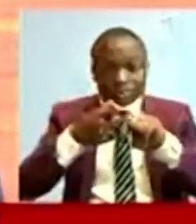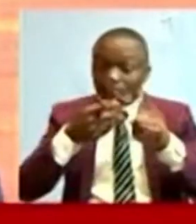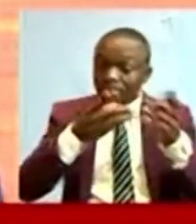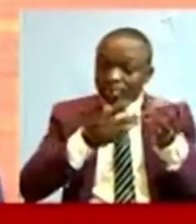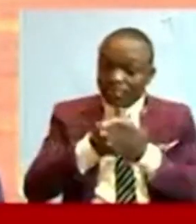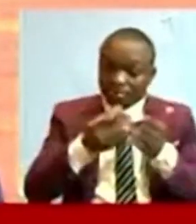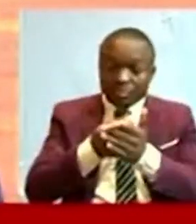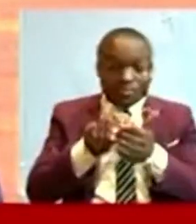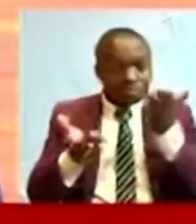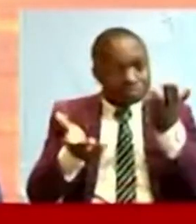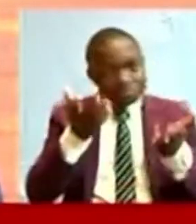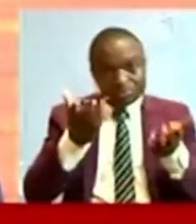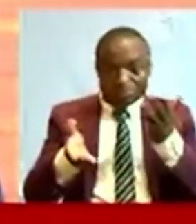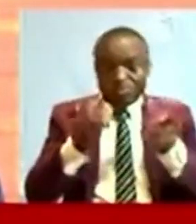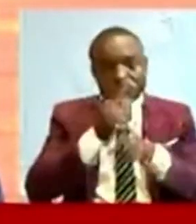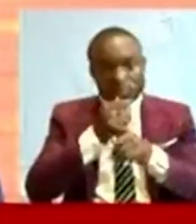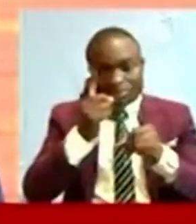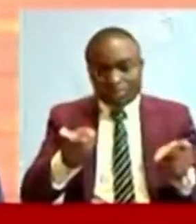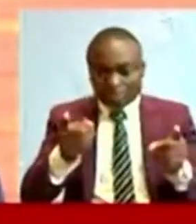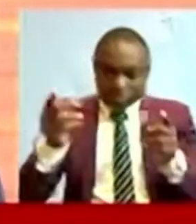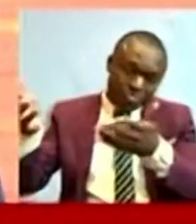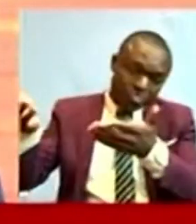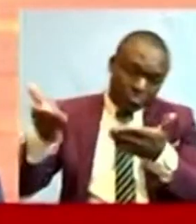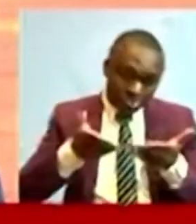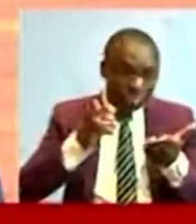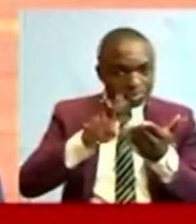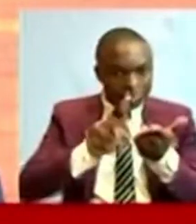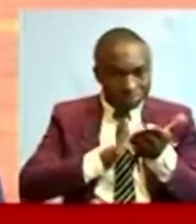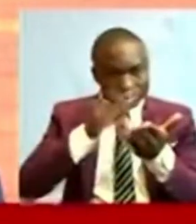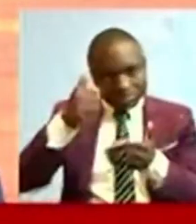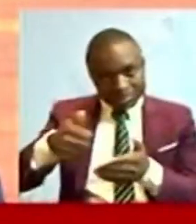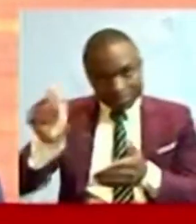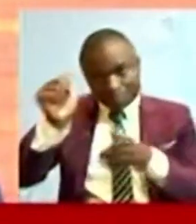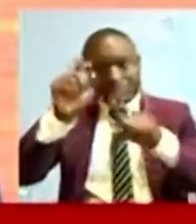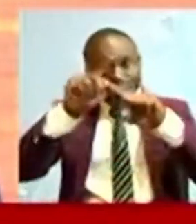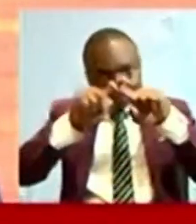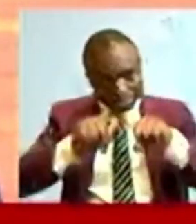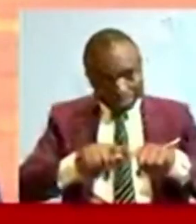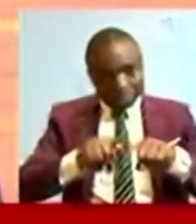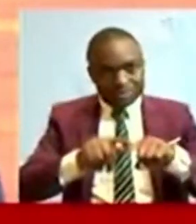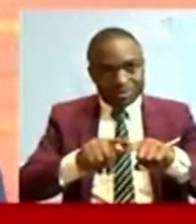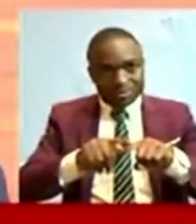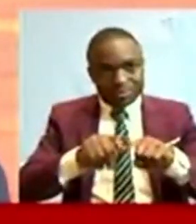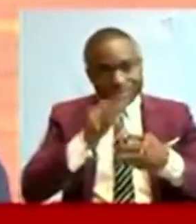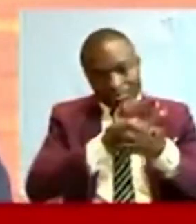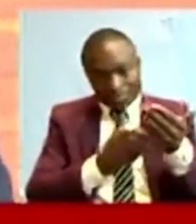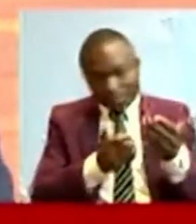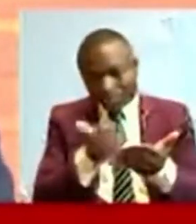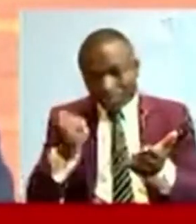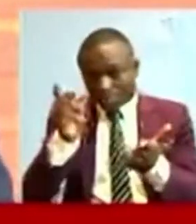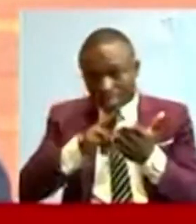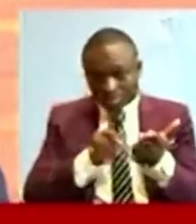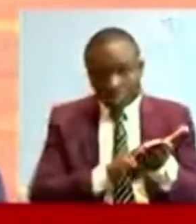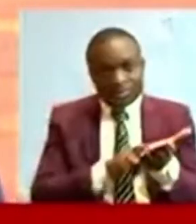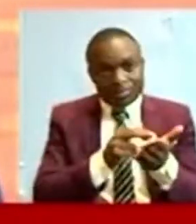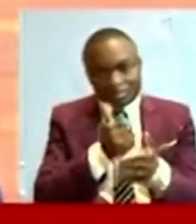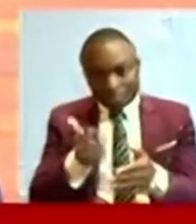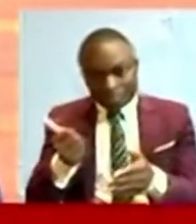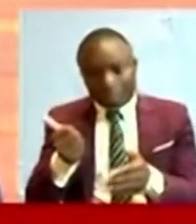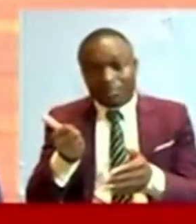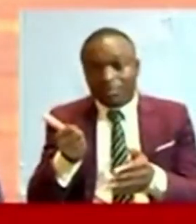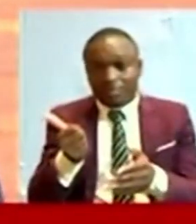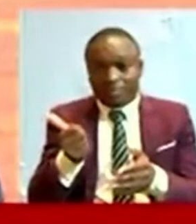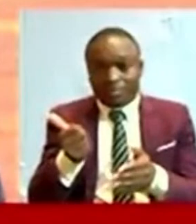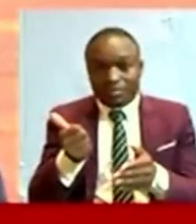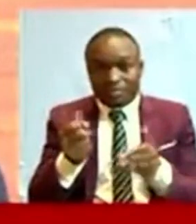just put up a report on their own based on some other reports from somewhere else. I don't know.